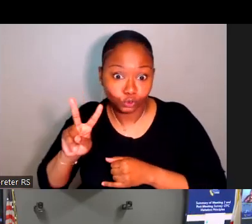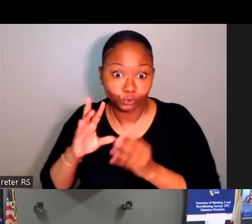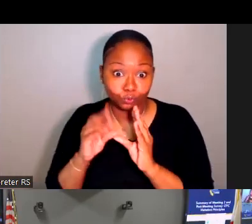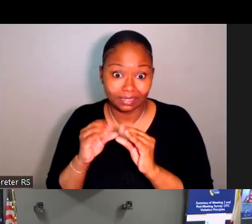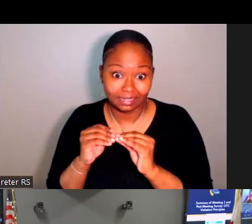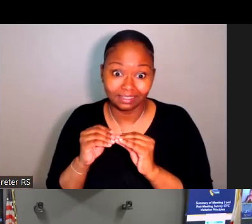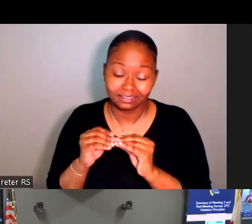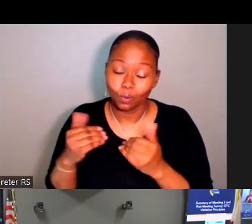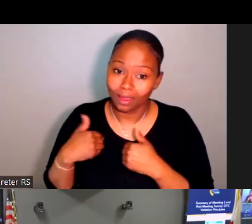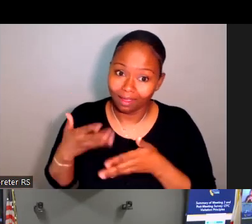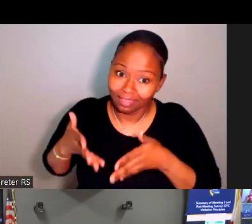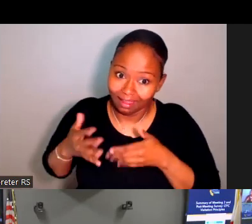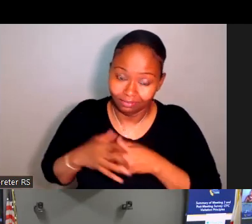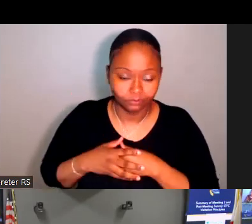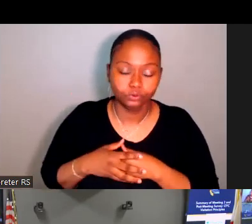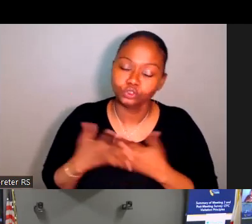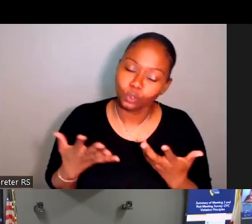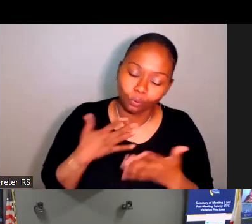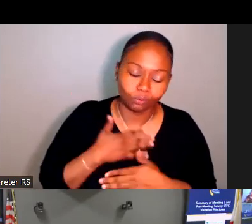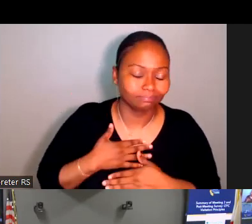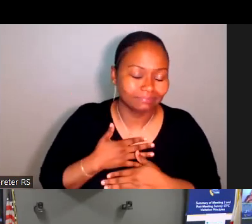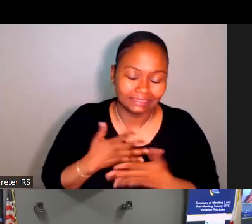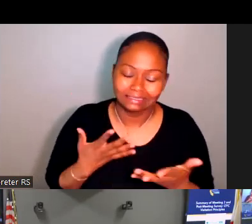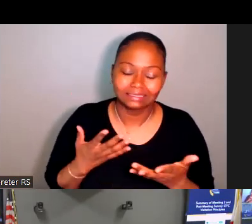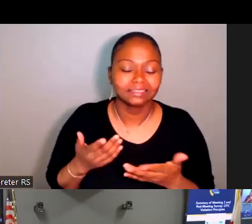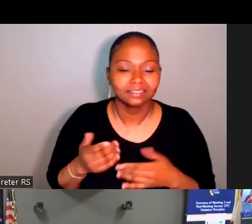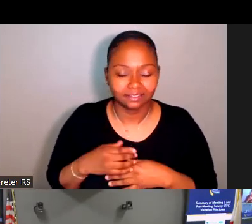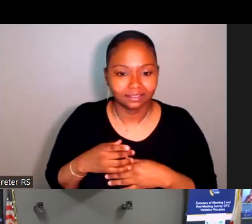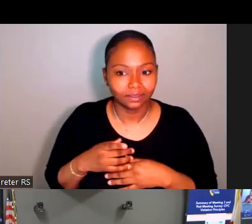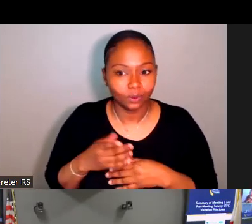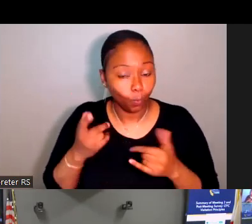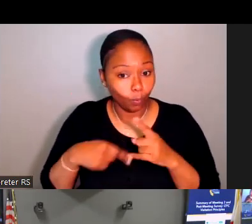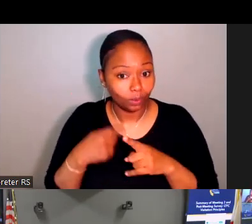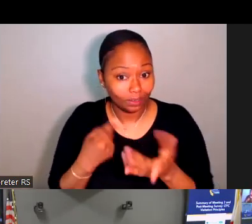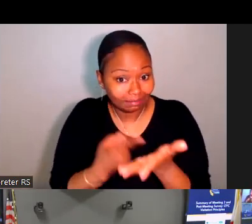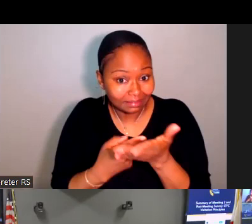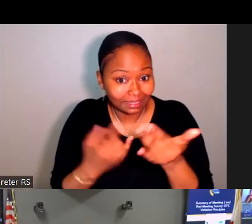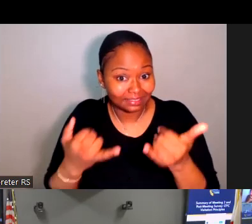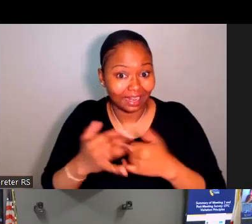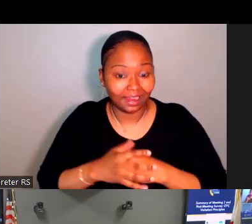So please, as you listen to the discussion today,